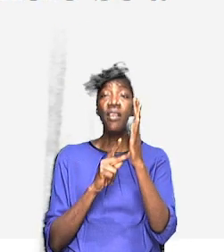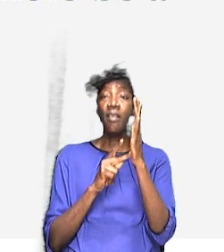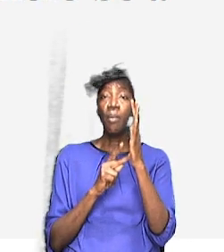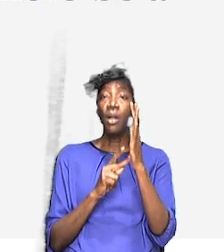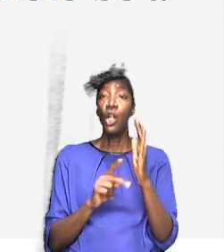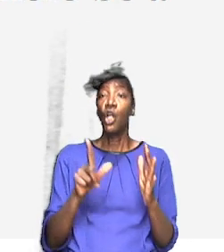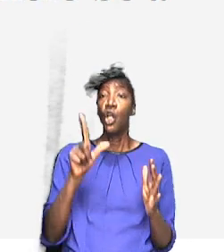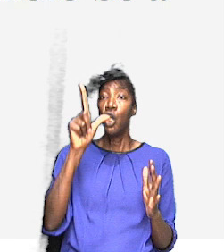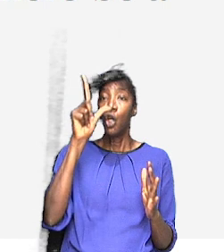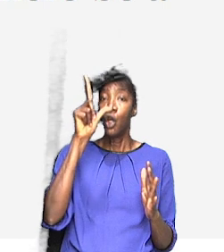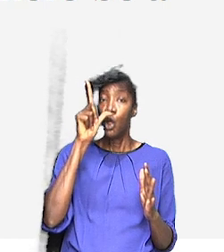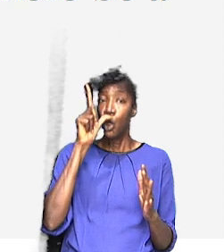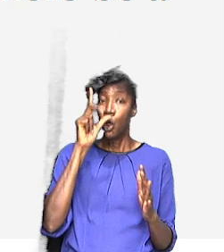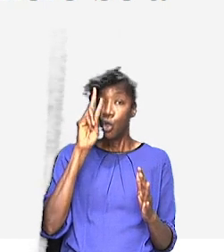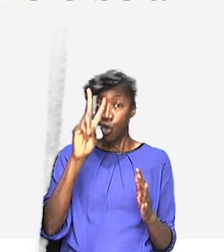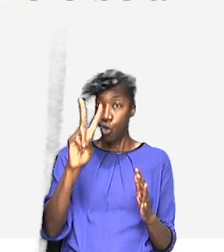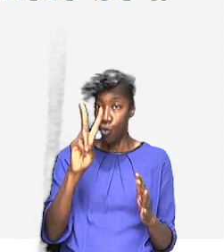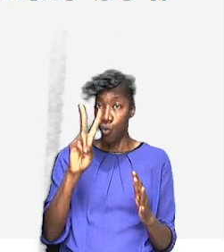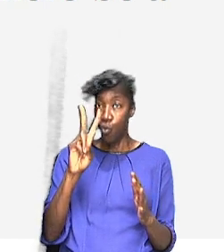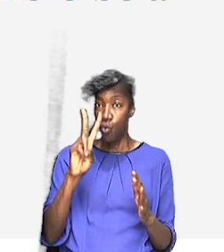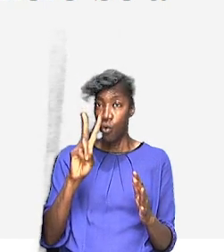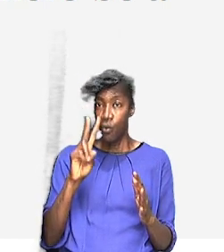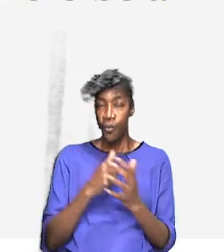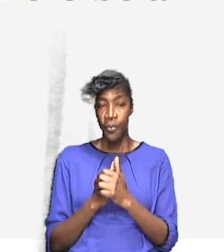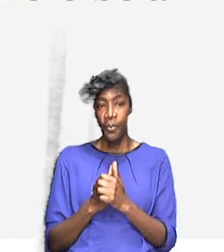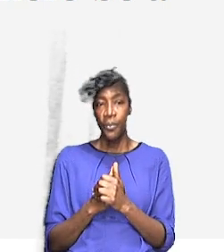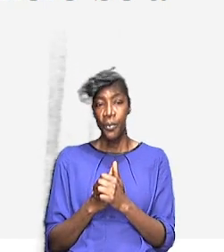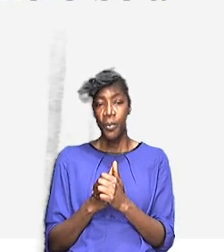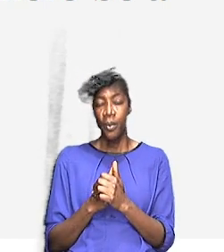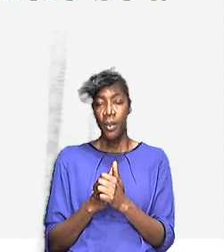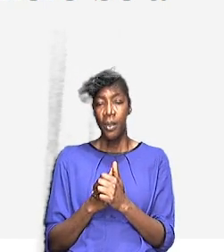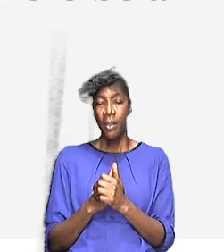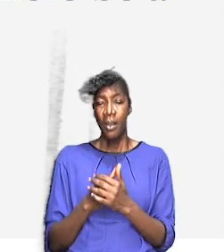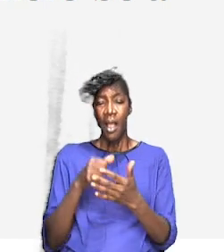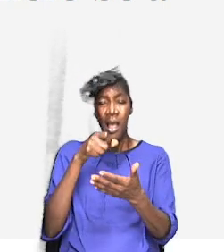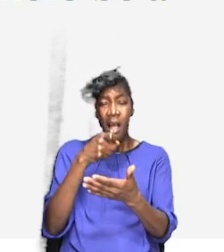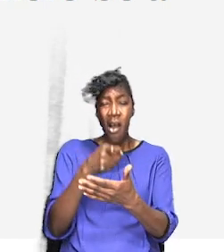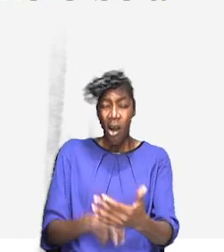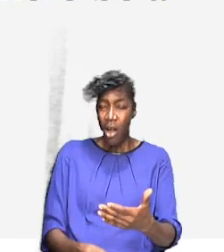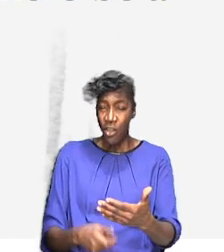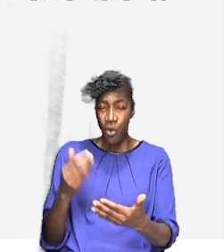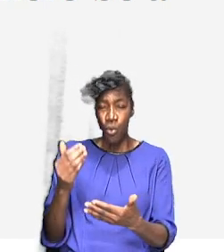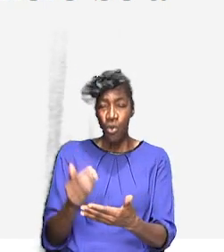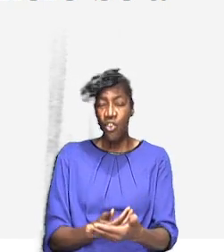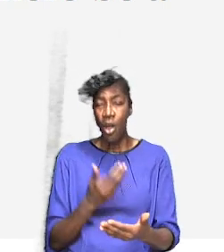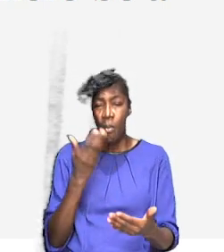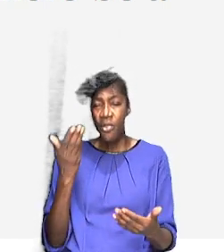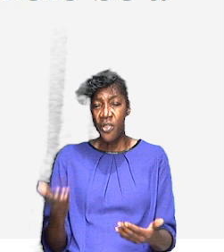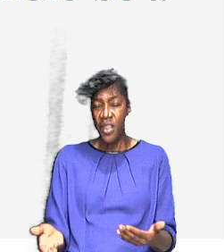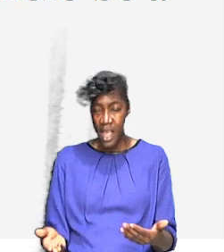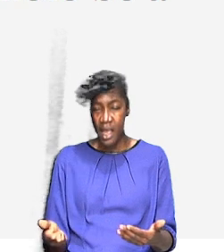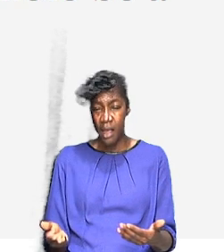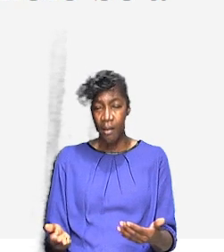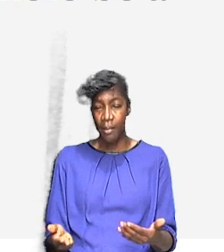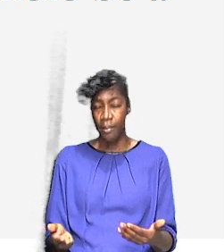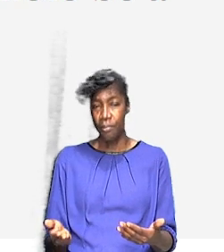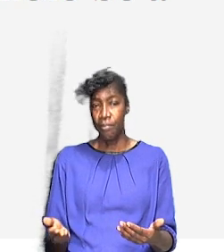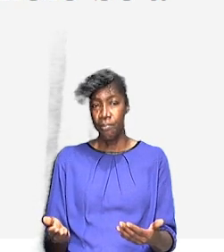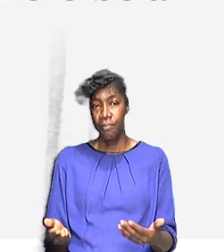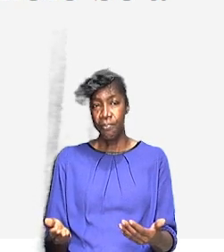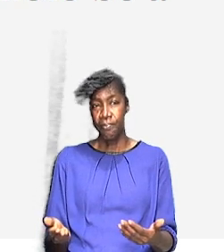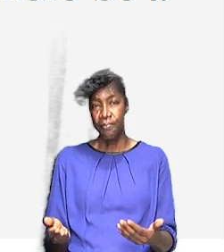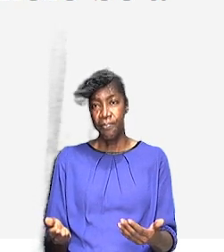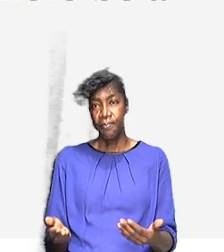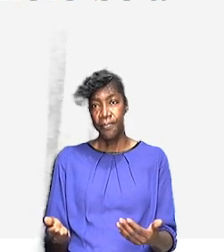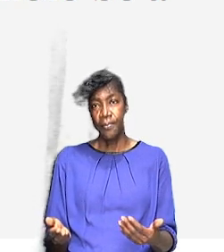that getting into the presence of God is going to cost you something. It must cost you something.